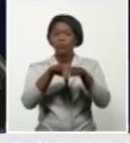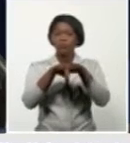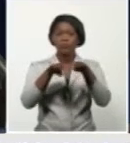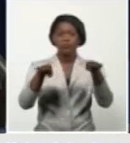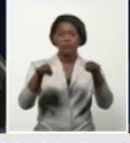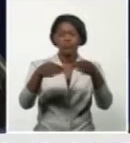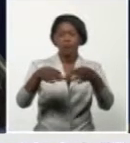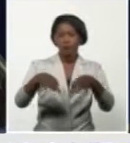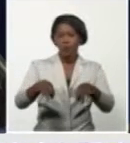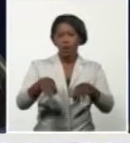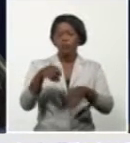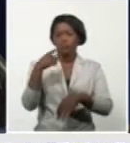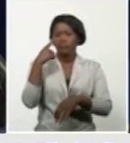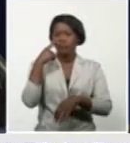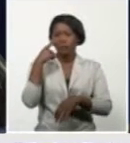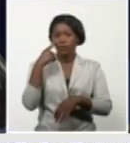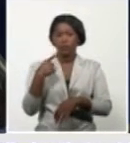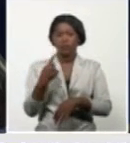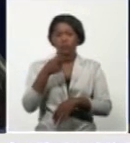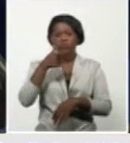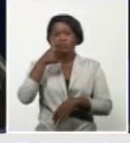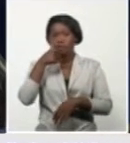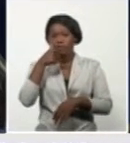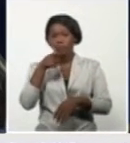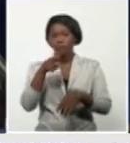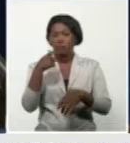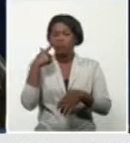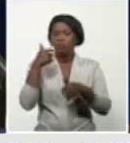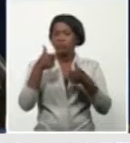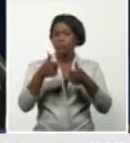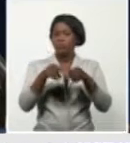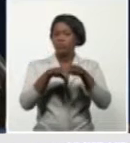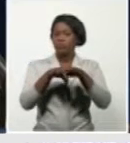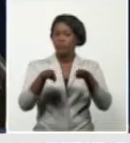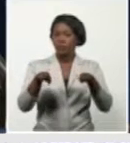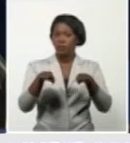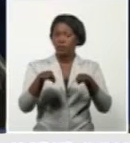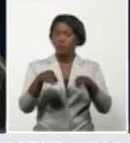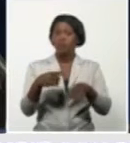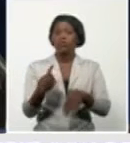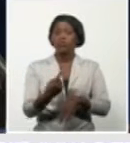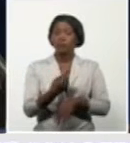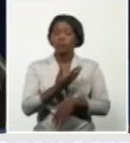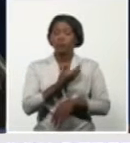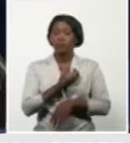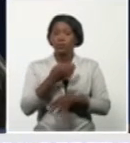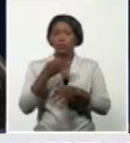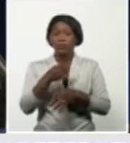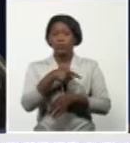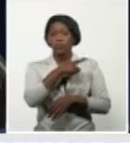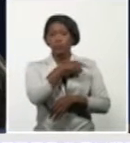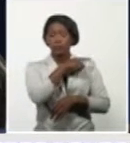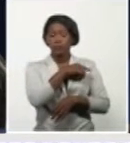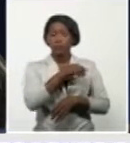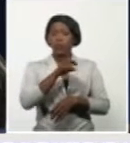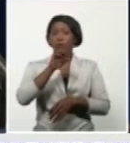97.7%, have a stable clinical evolution. This is a favorable indicator. We always